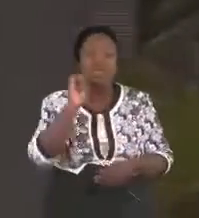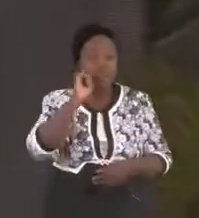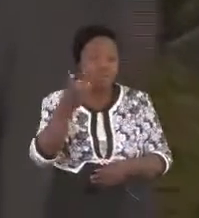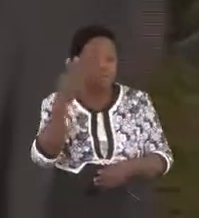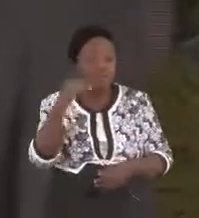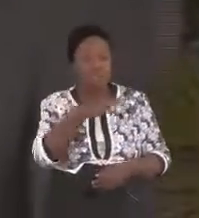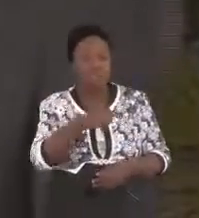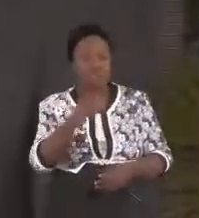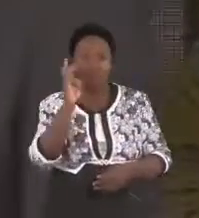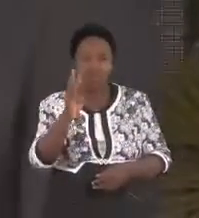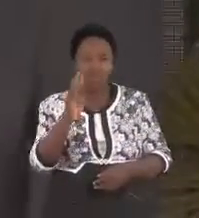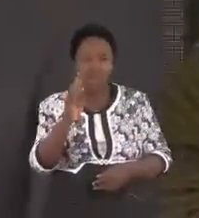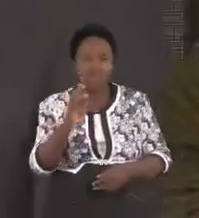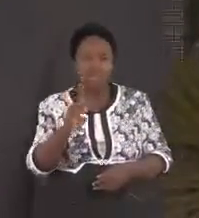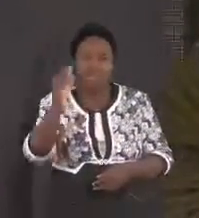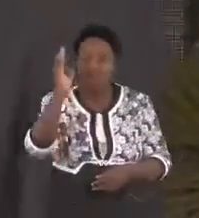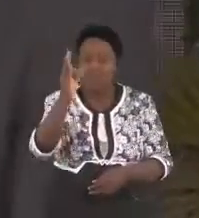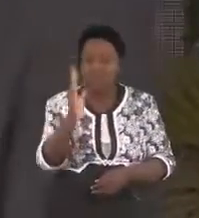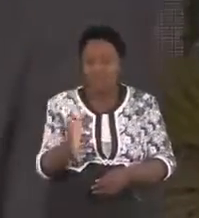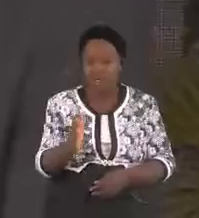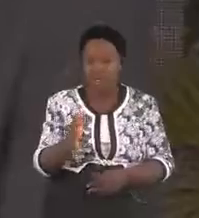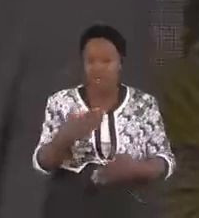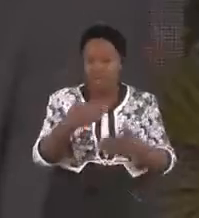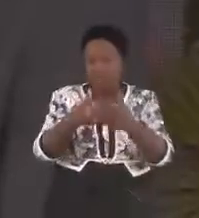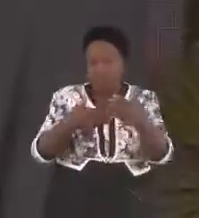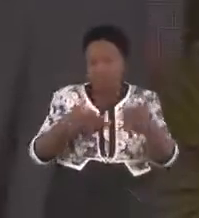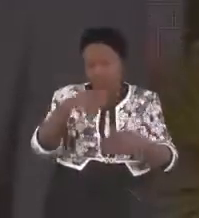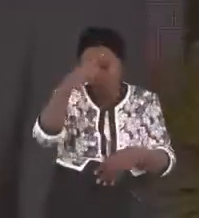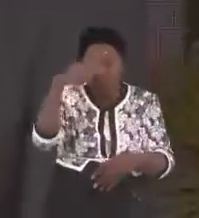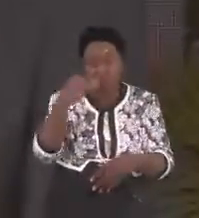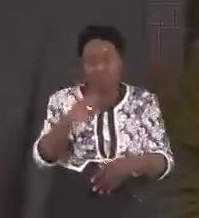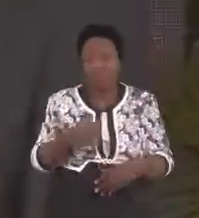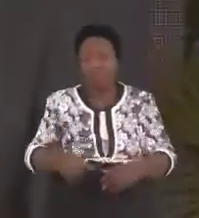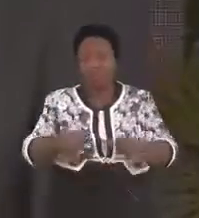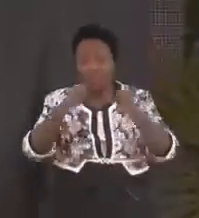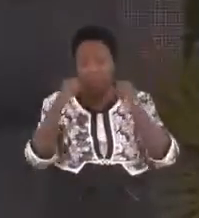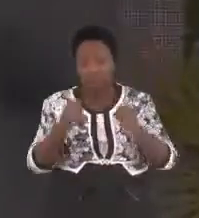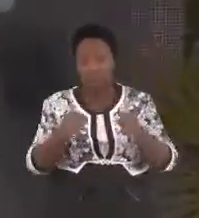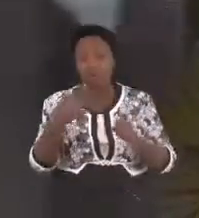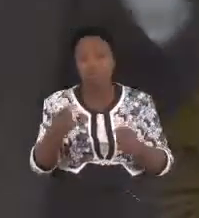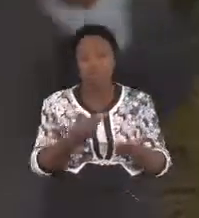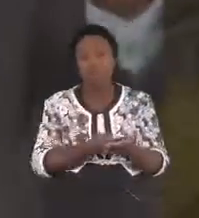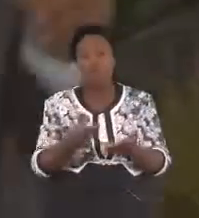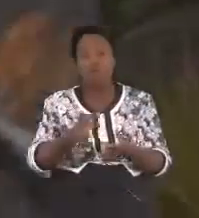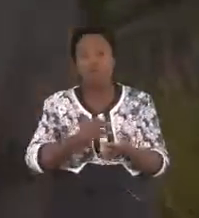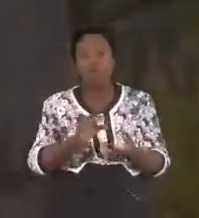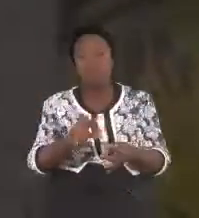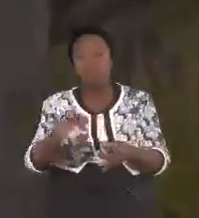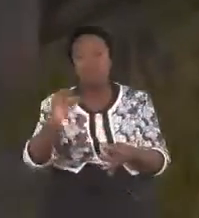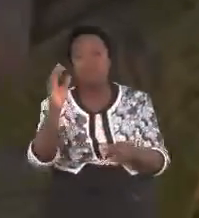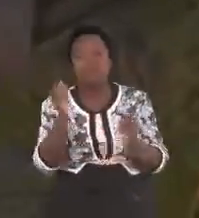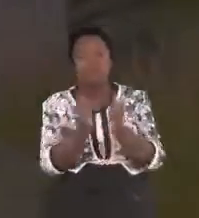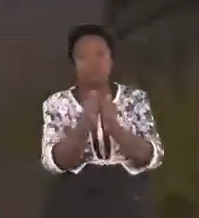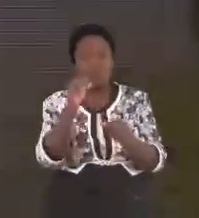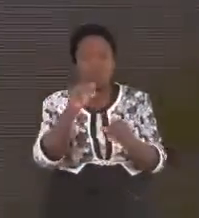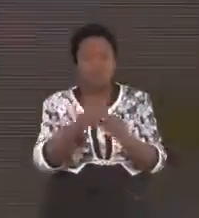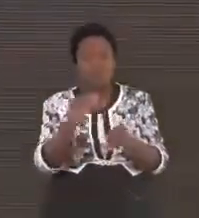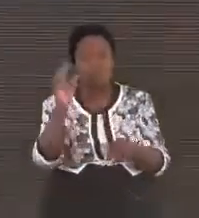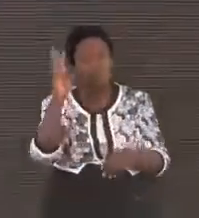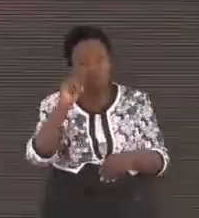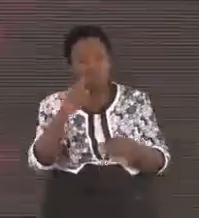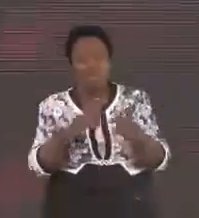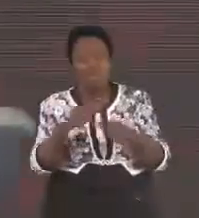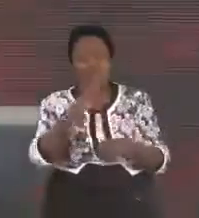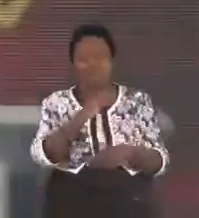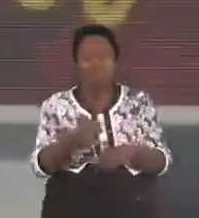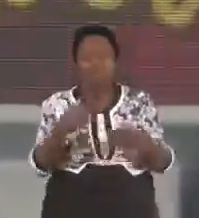witness because of the dynamite of the holy ghost within him and ye shall bear witness listen to me both in